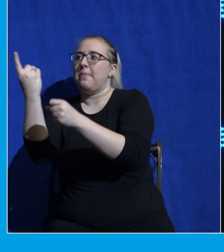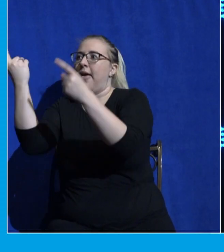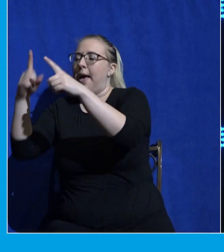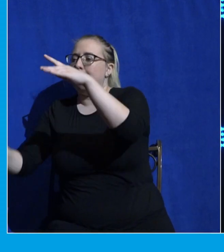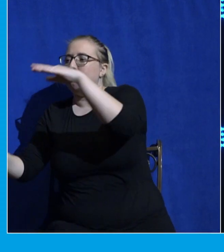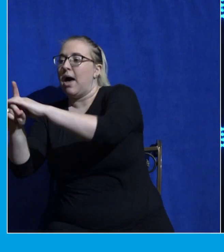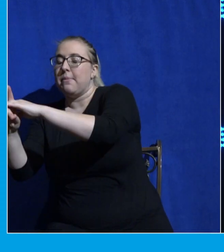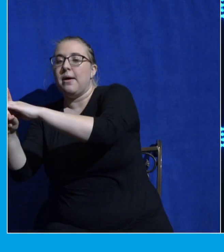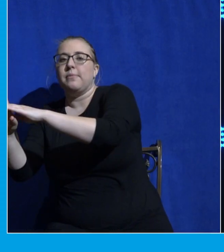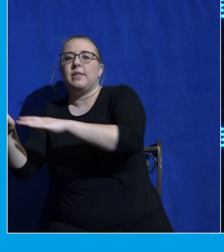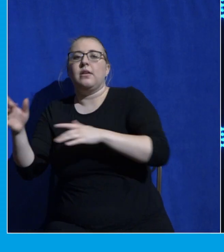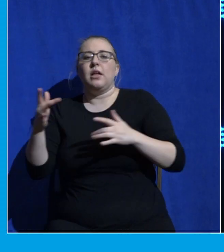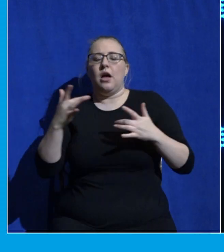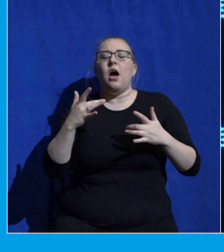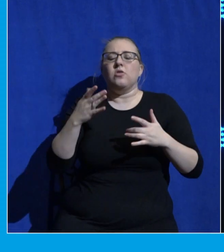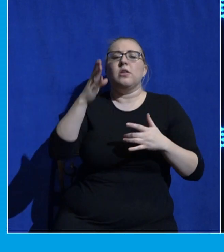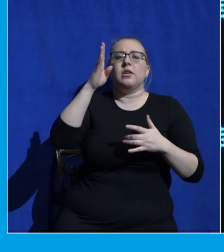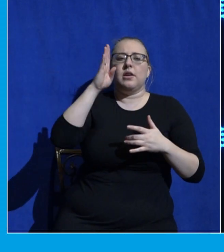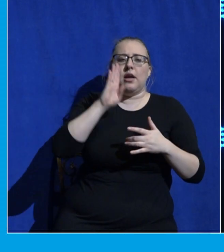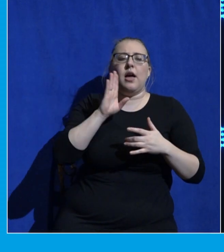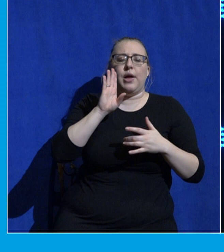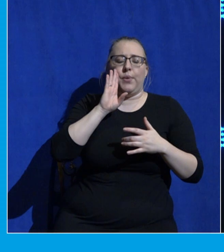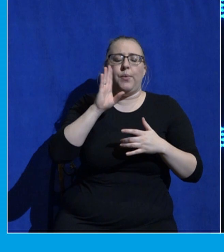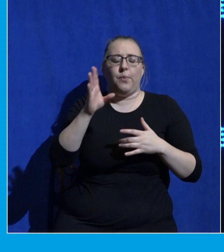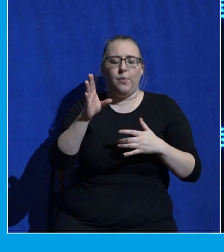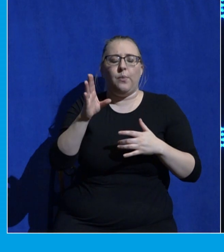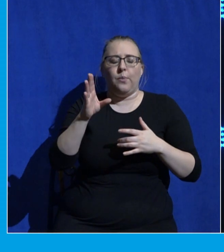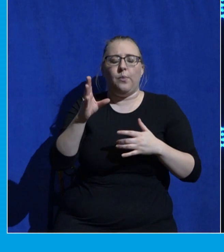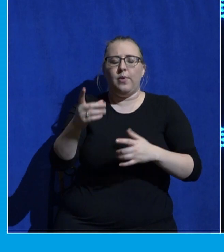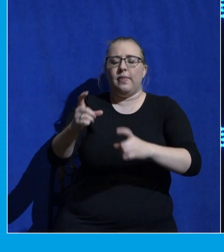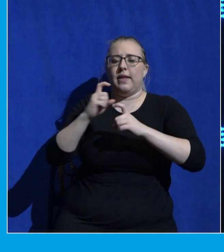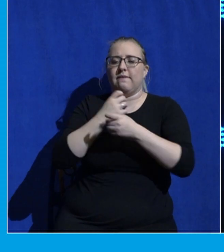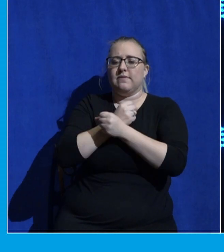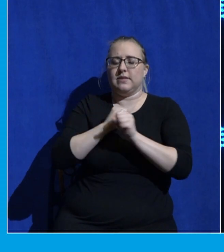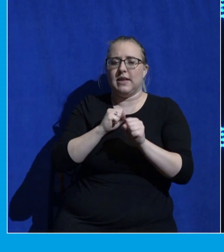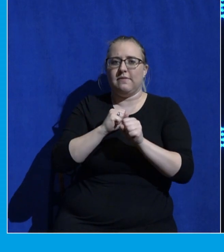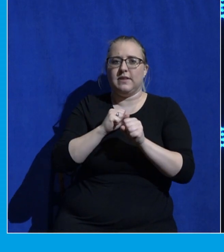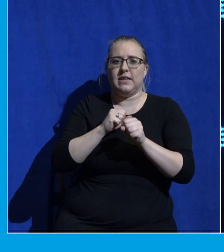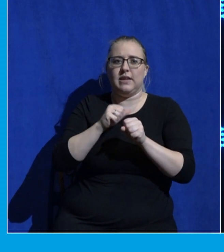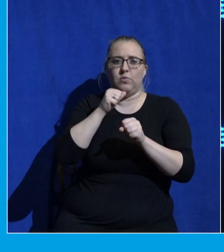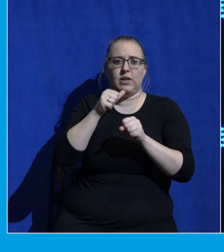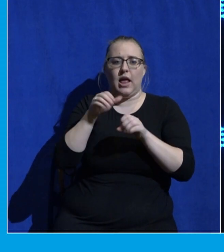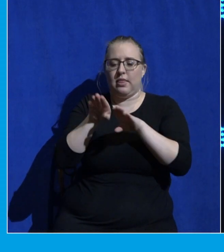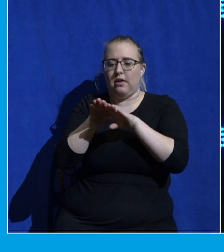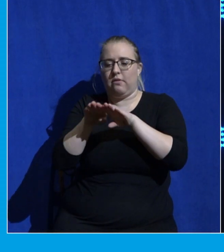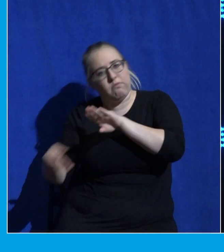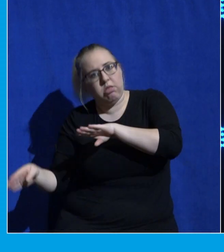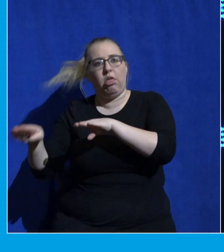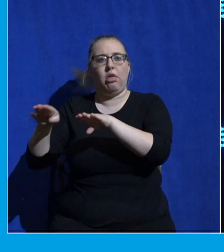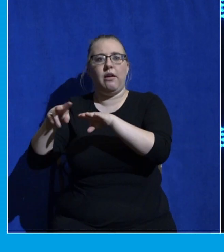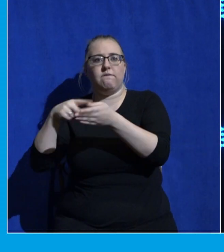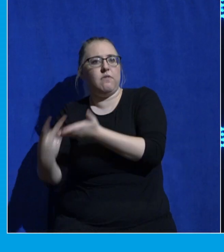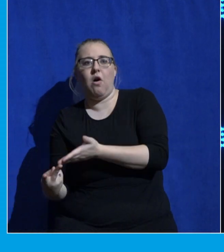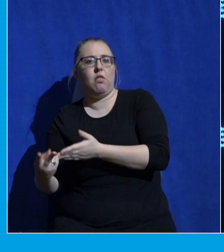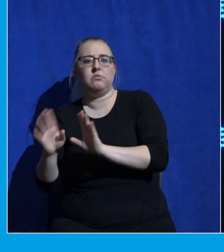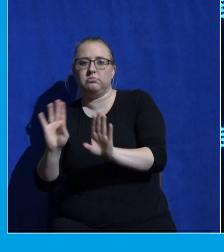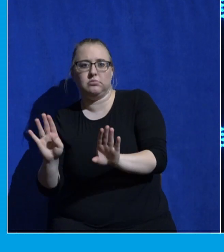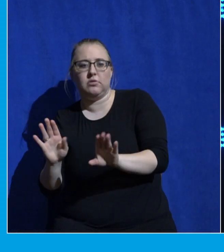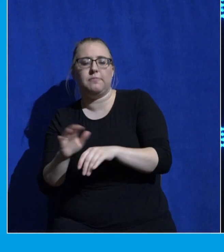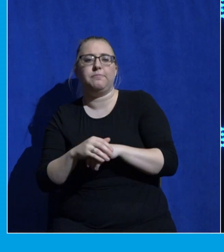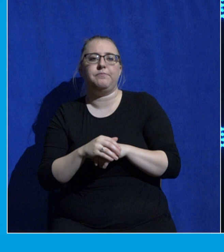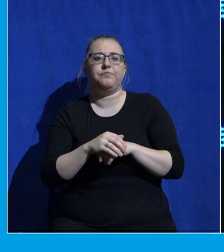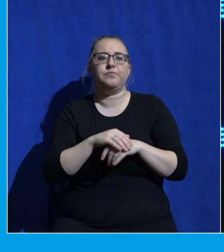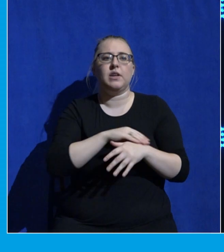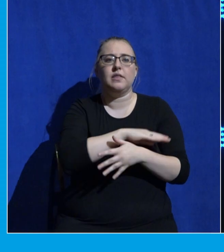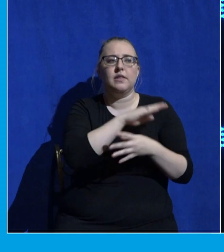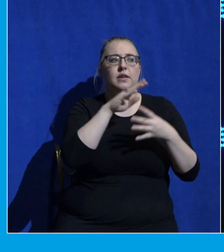grants security. He will not let your foot be moved. Look at verse 4. On this journey, when they got